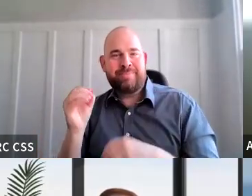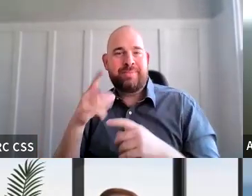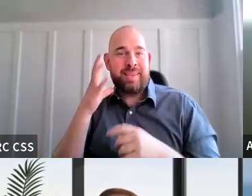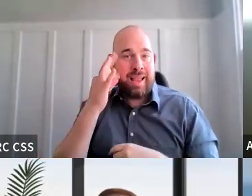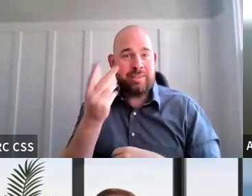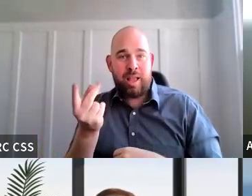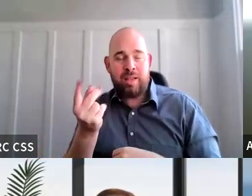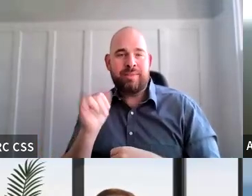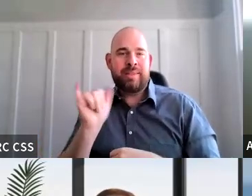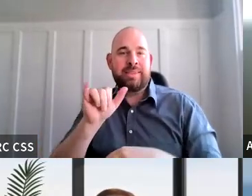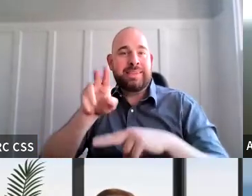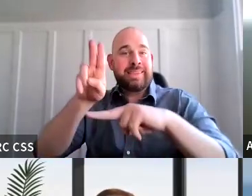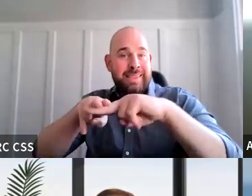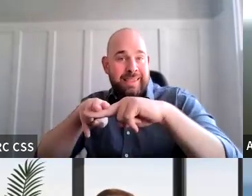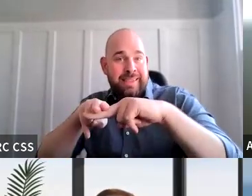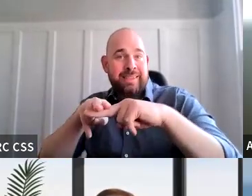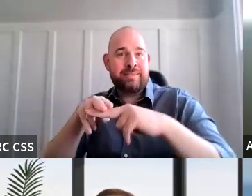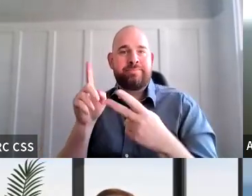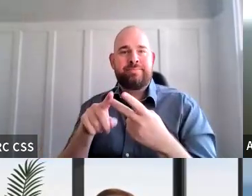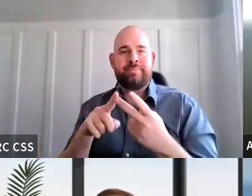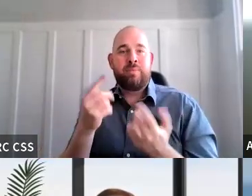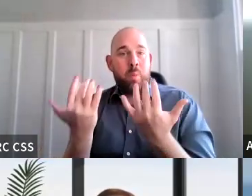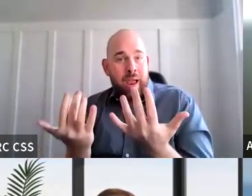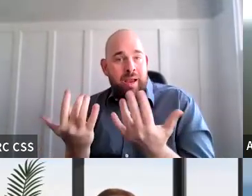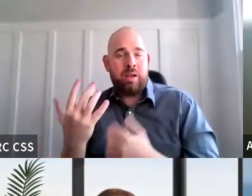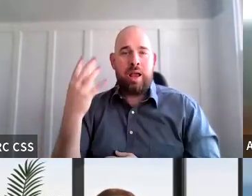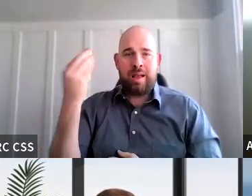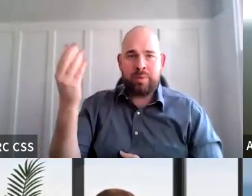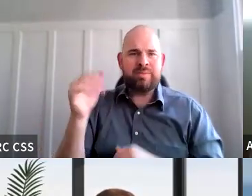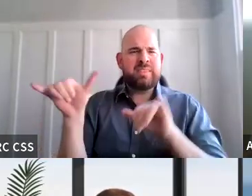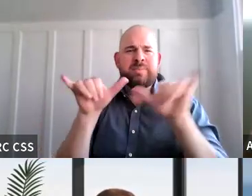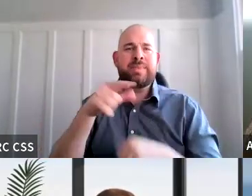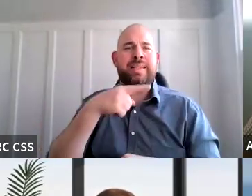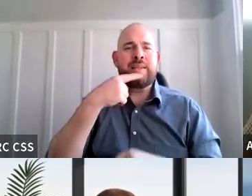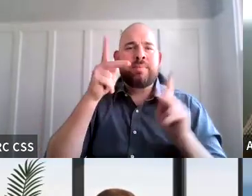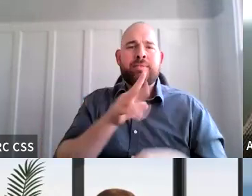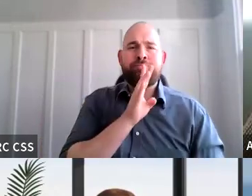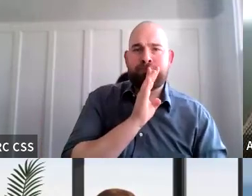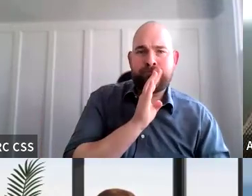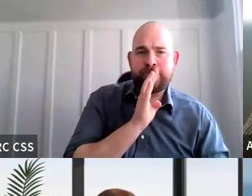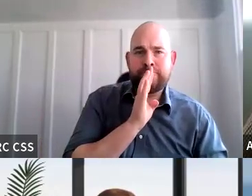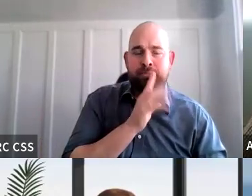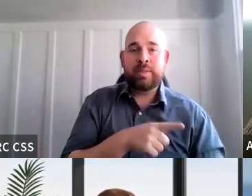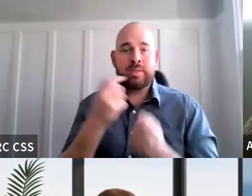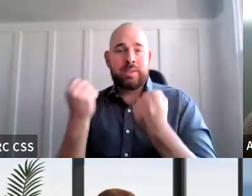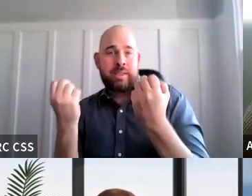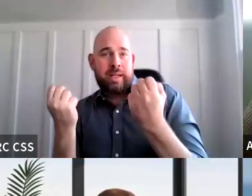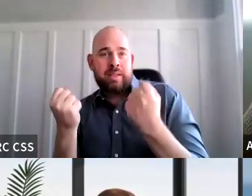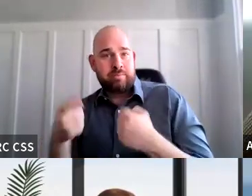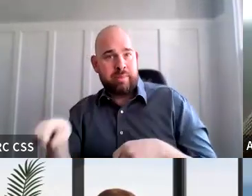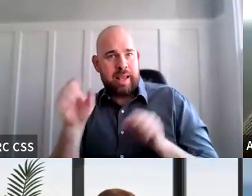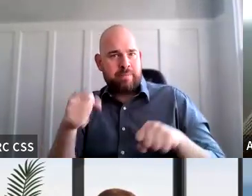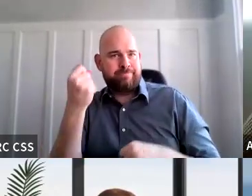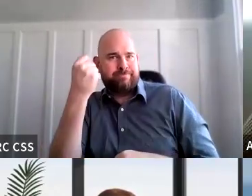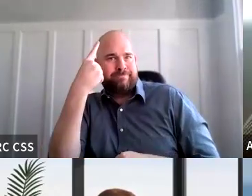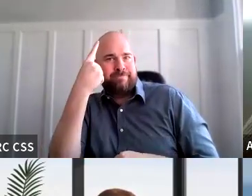Especially if the owner is teaching them sign, if they're doing some sit, wait, outside, bathroom, things like that,